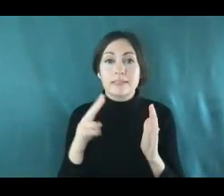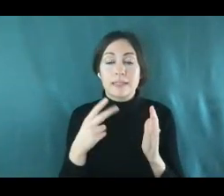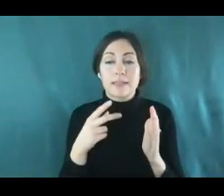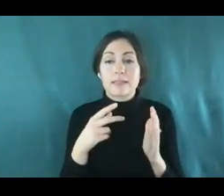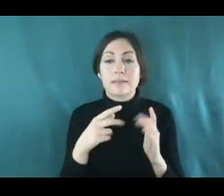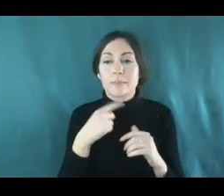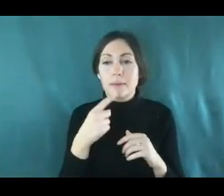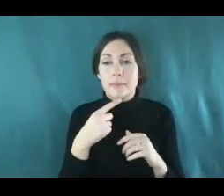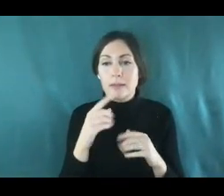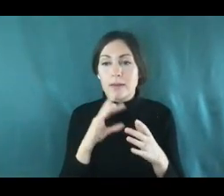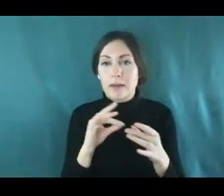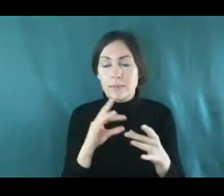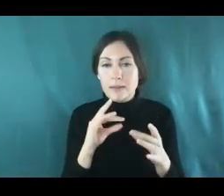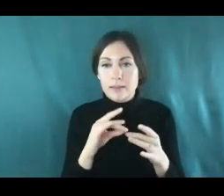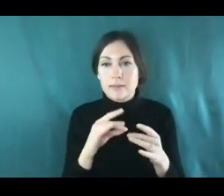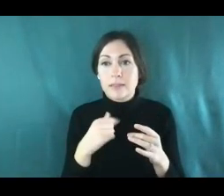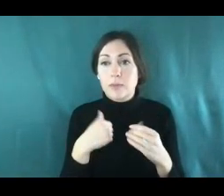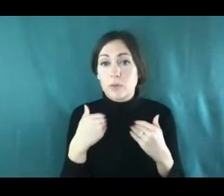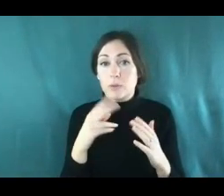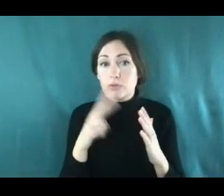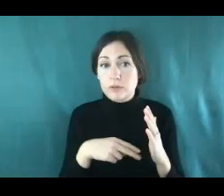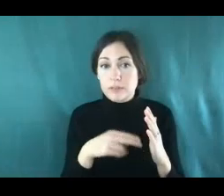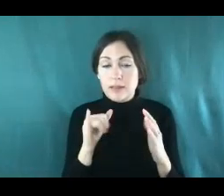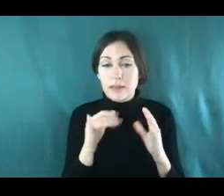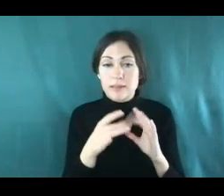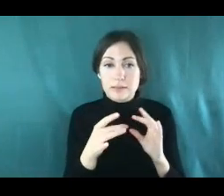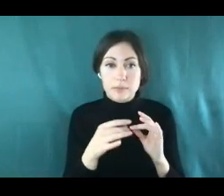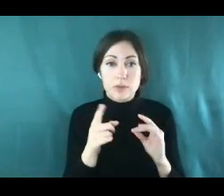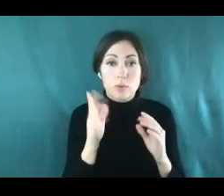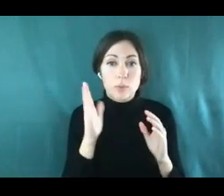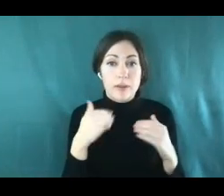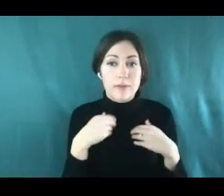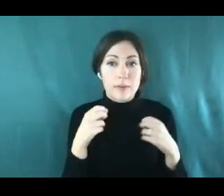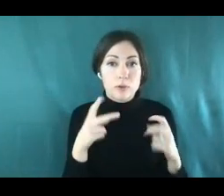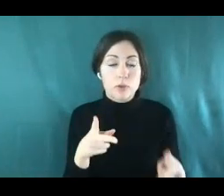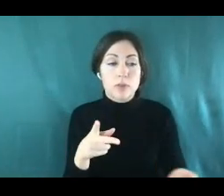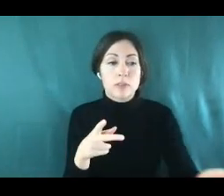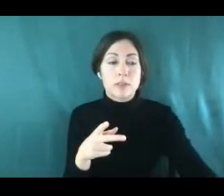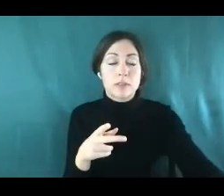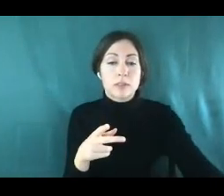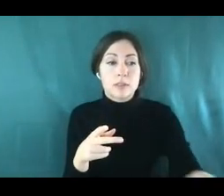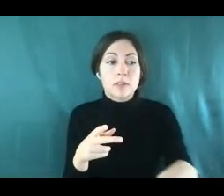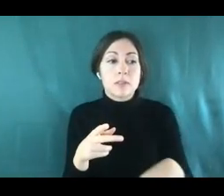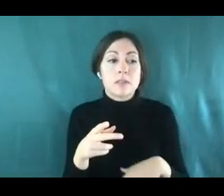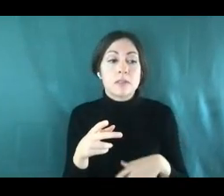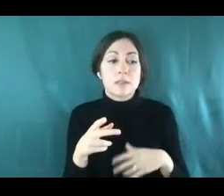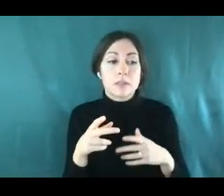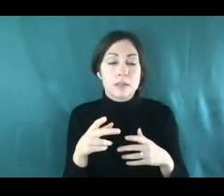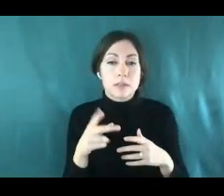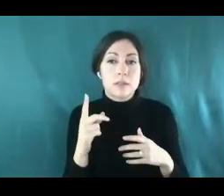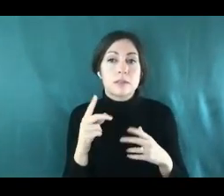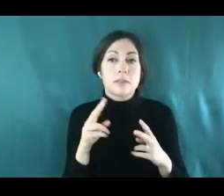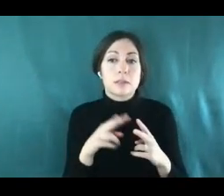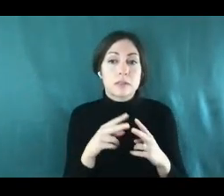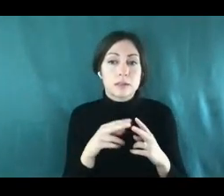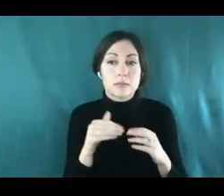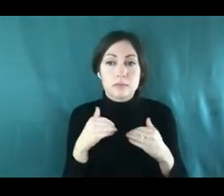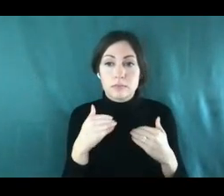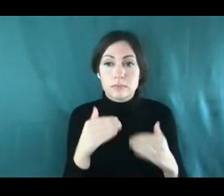comment. So I'll go ahead and read the statement here, and you will have an opportunity to either jump